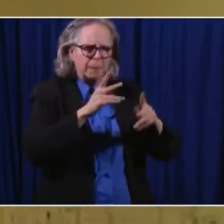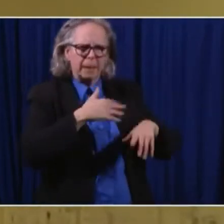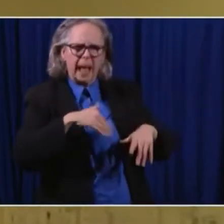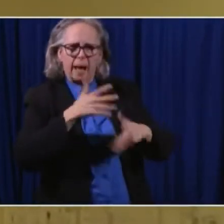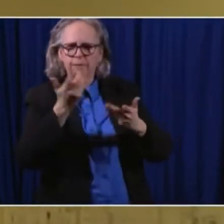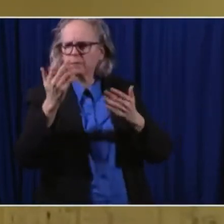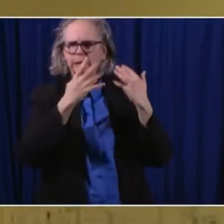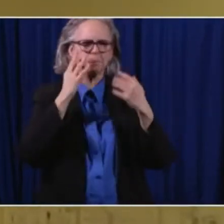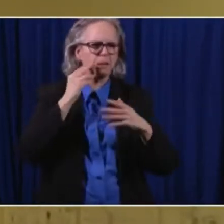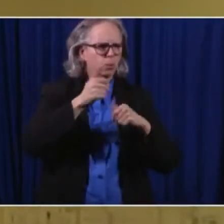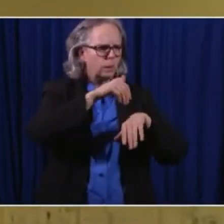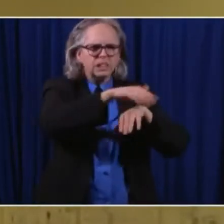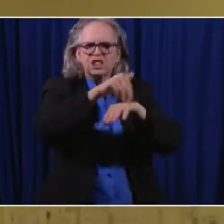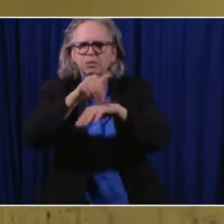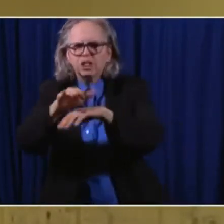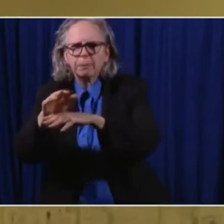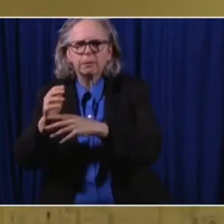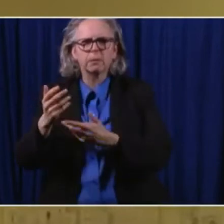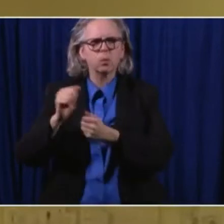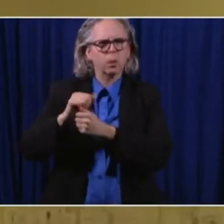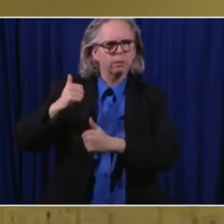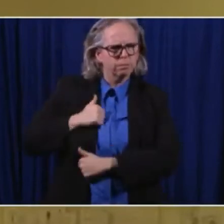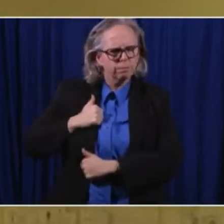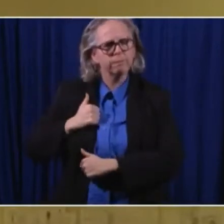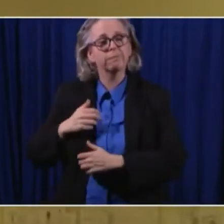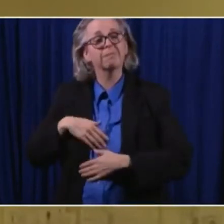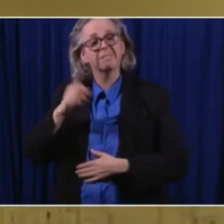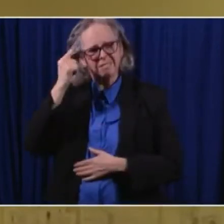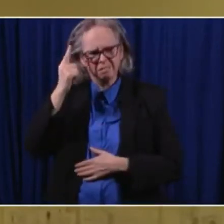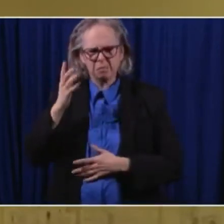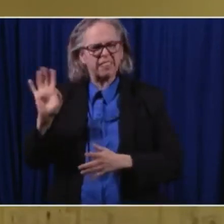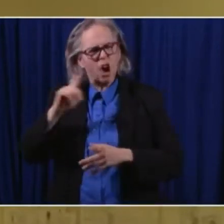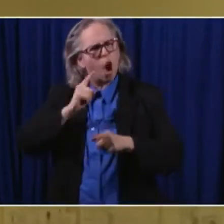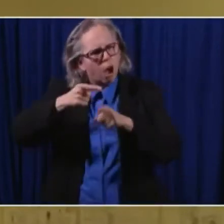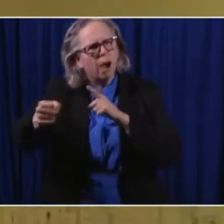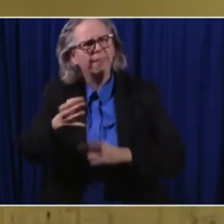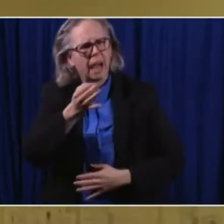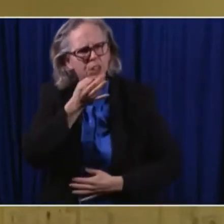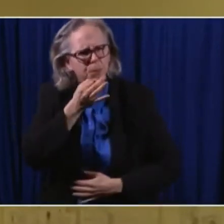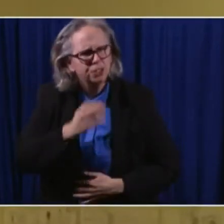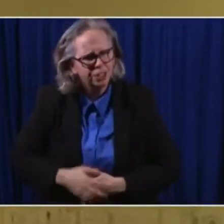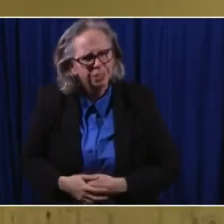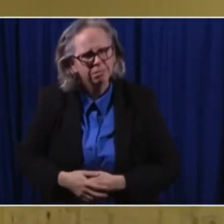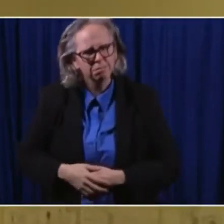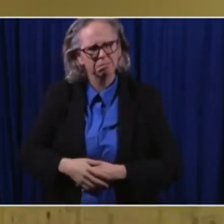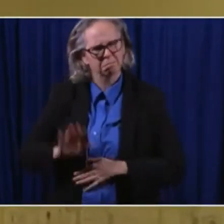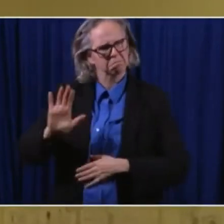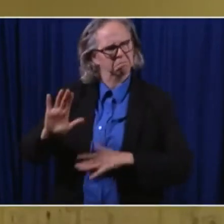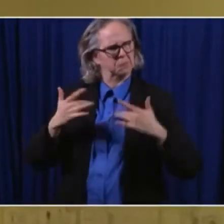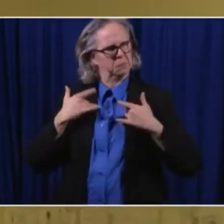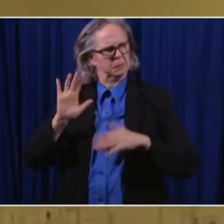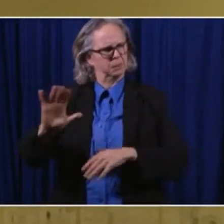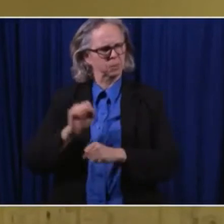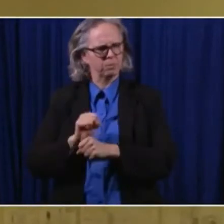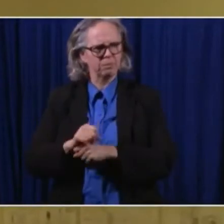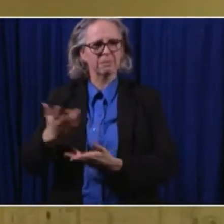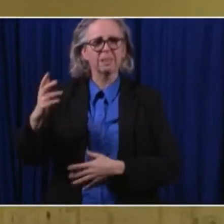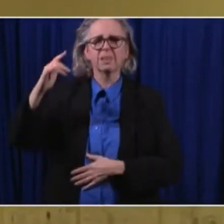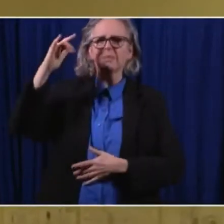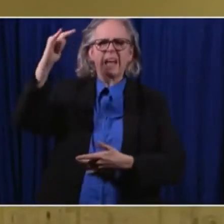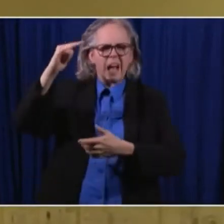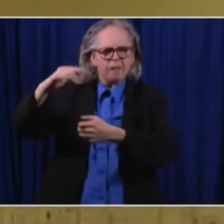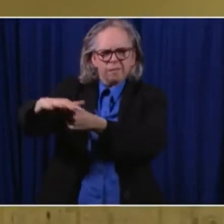our medical professionals here. In addition to this unit, we have 4 similar organizations that are assigned to our air bases around the state